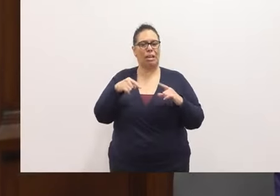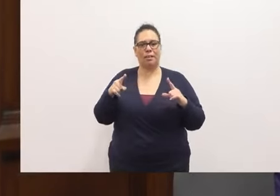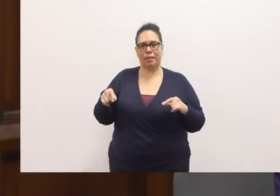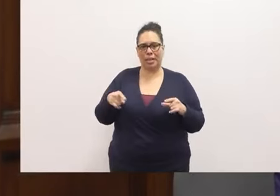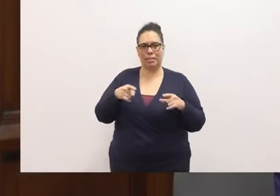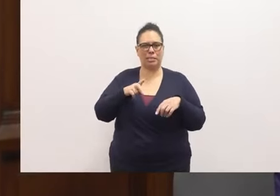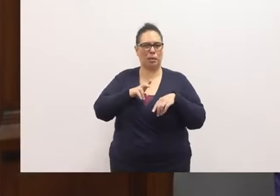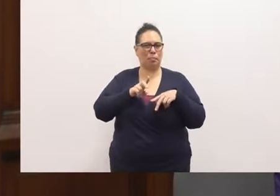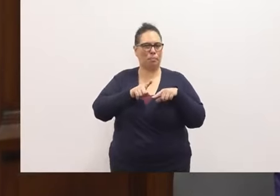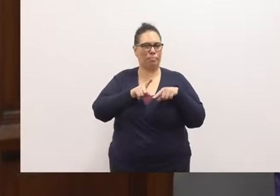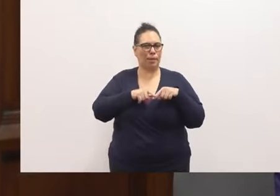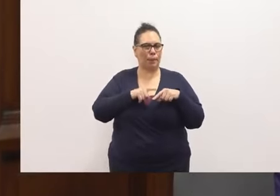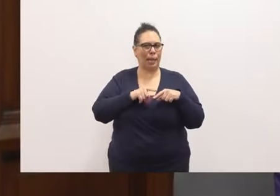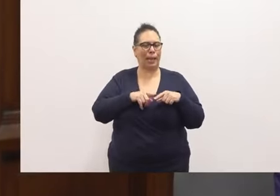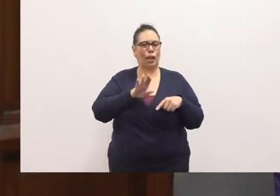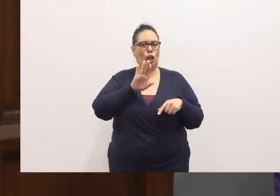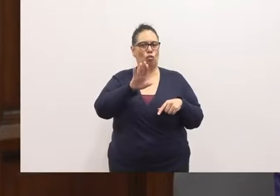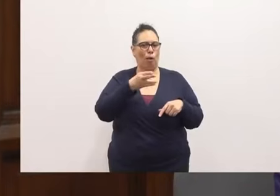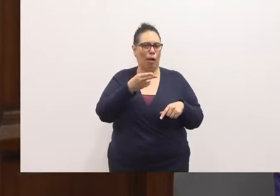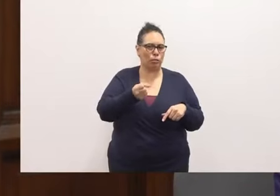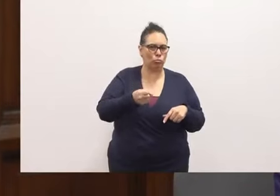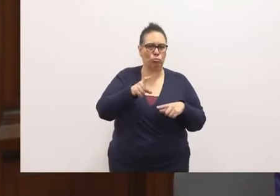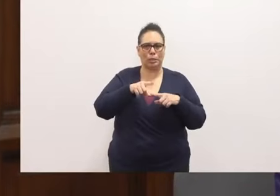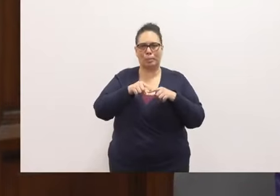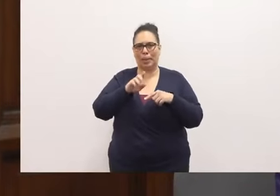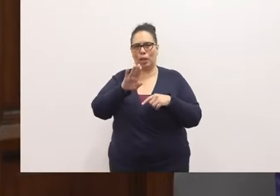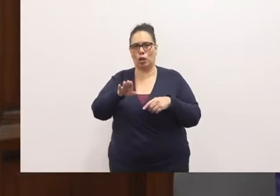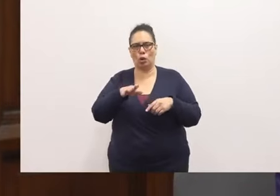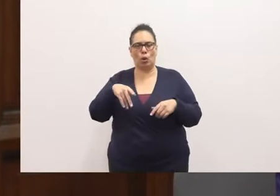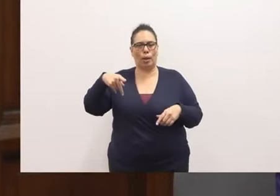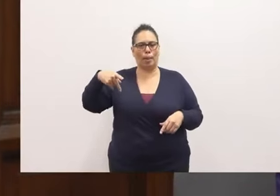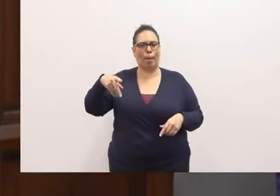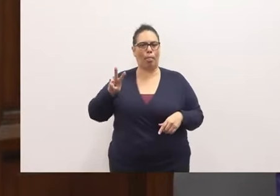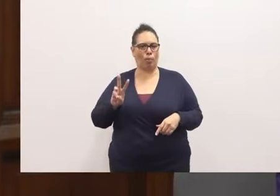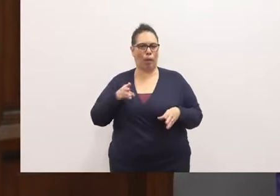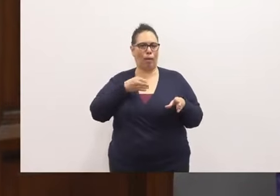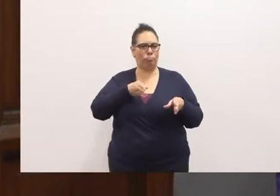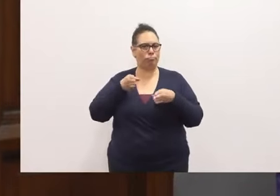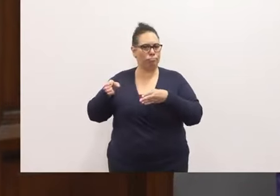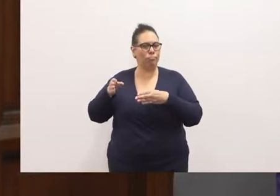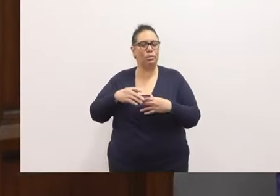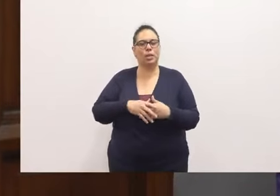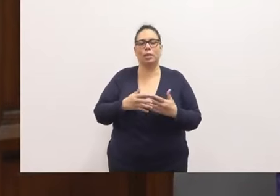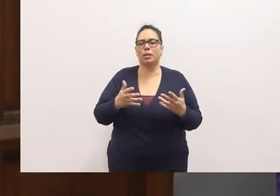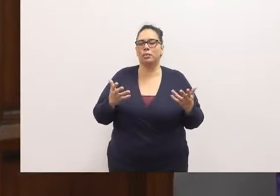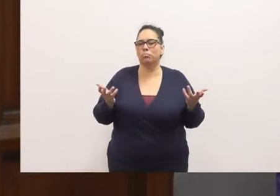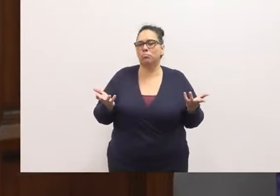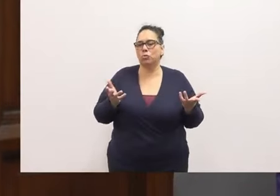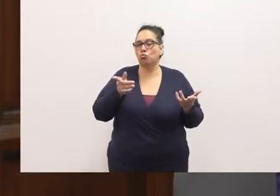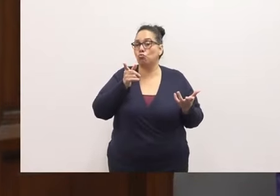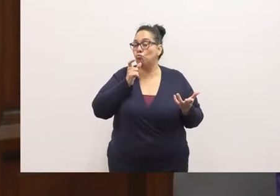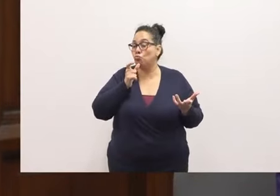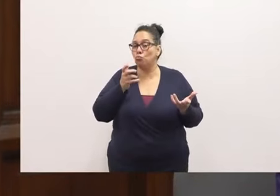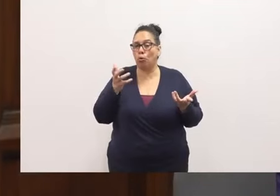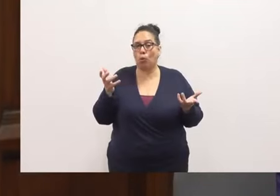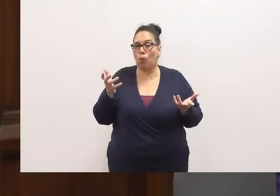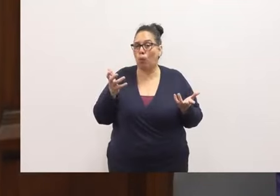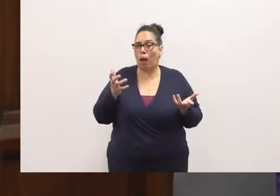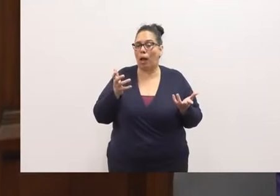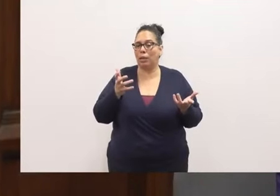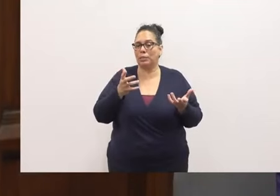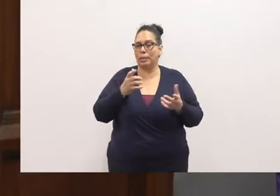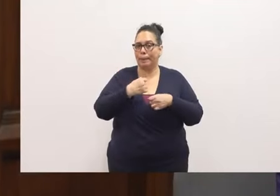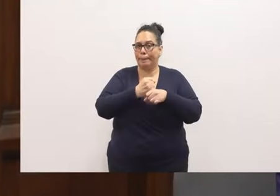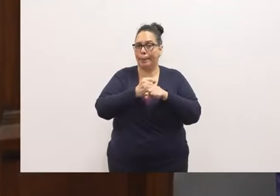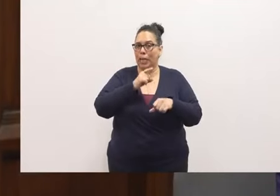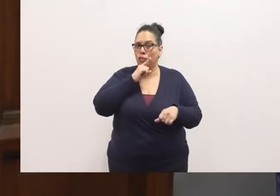pathway to pathway, high school to high school, what ensures, or who ensures, maybe is a better question, that if and